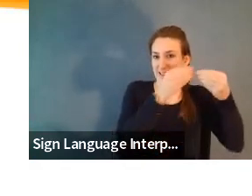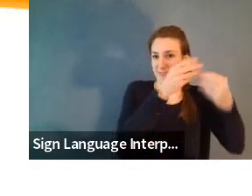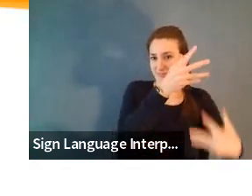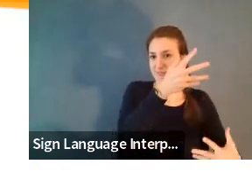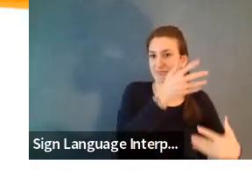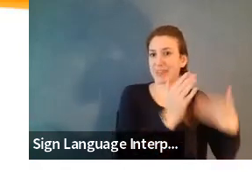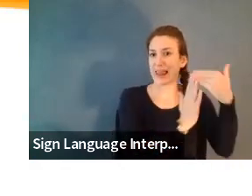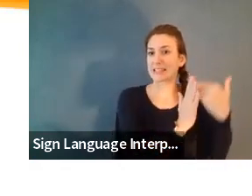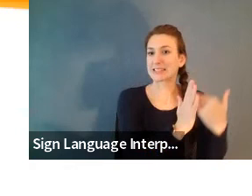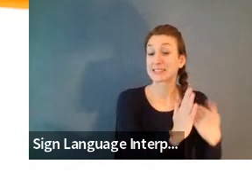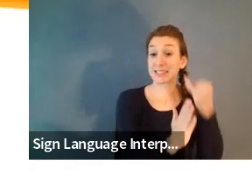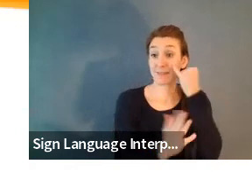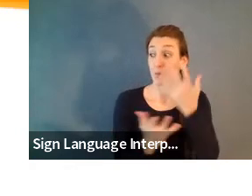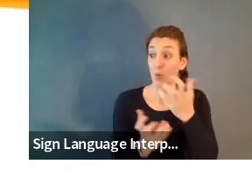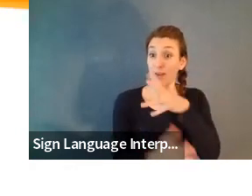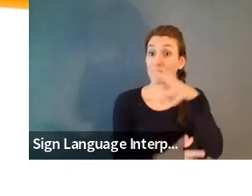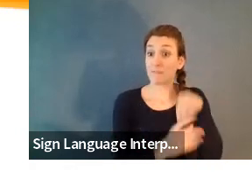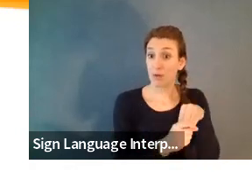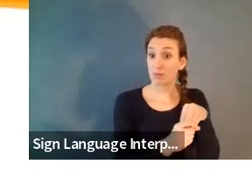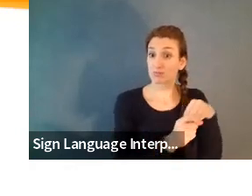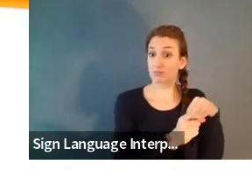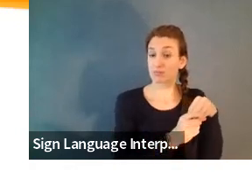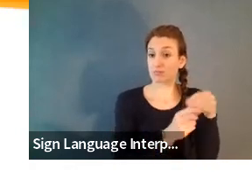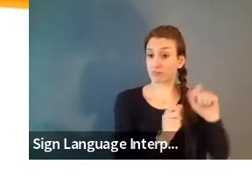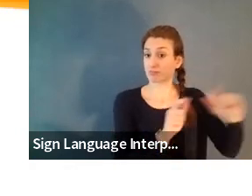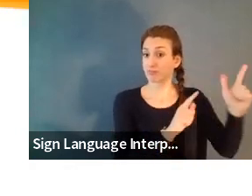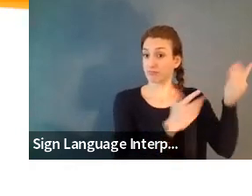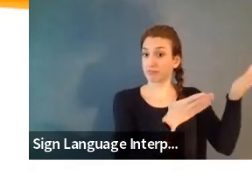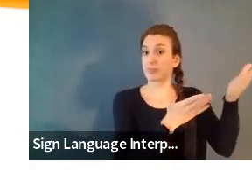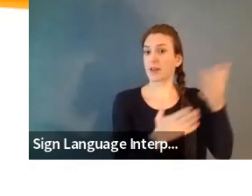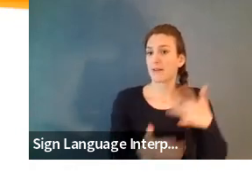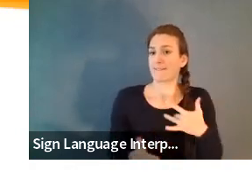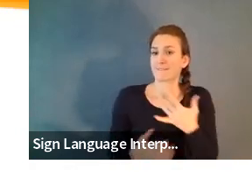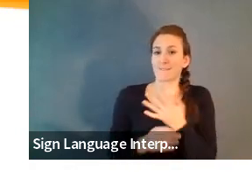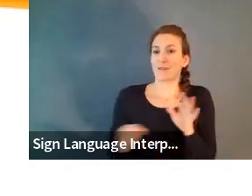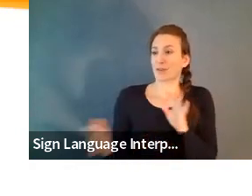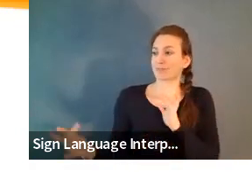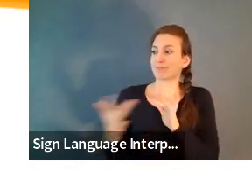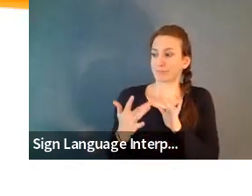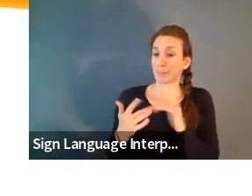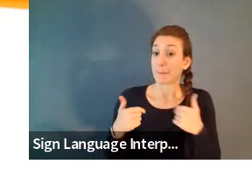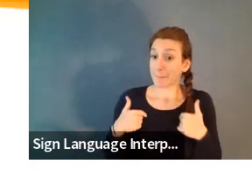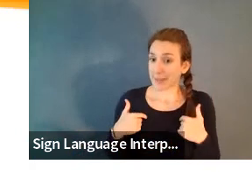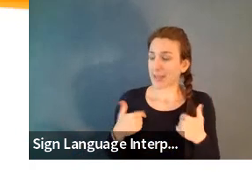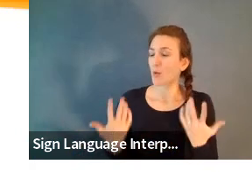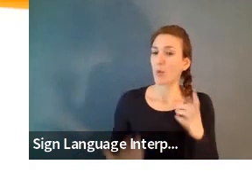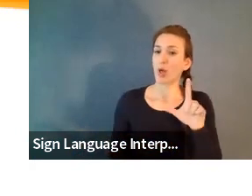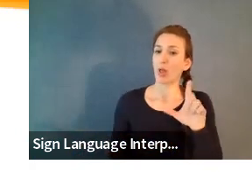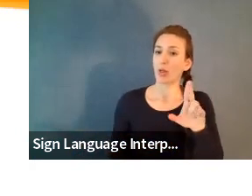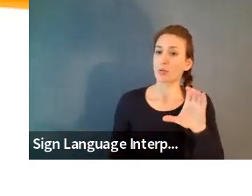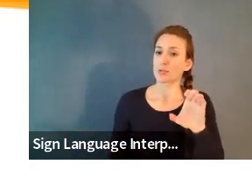involved. Please feel free to contact Lucely. Please feel free to contact me and we can set these things up for you, whether it's